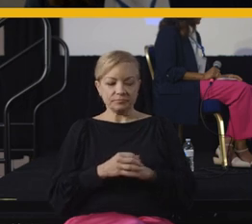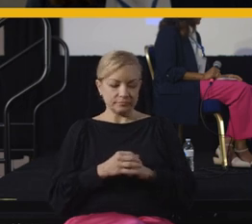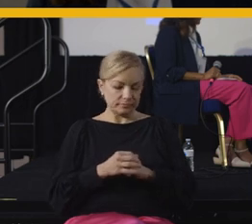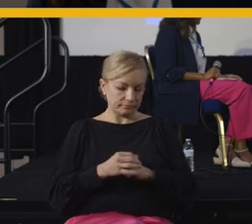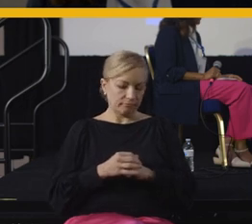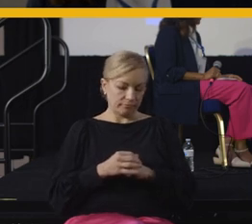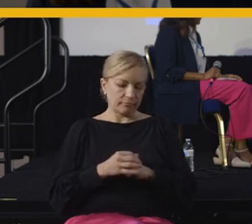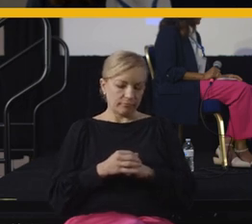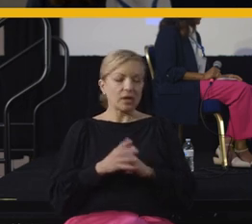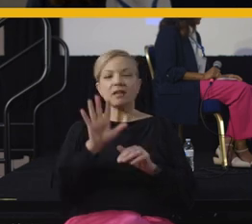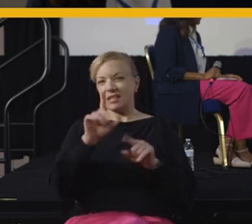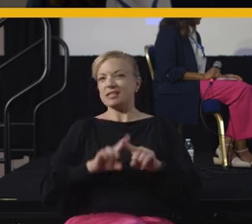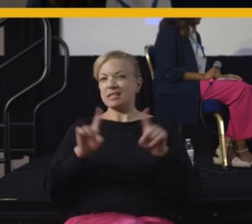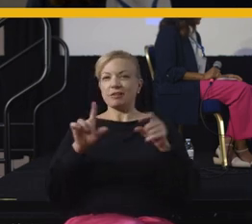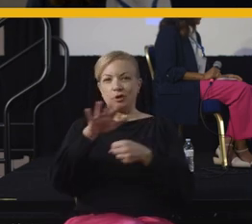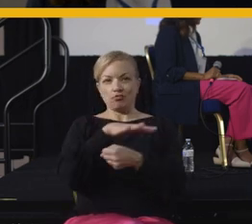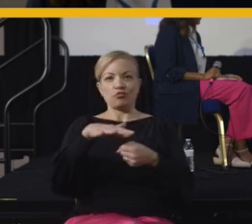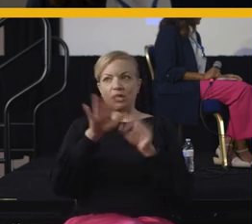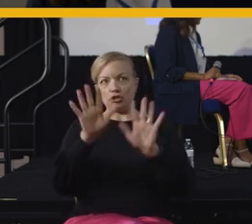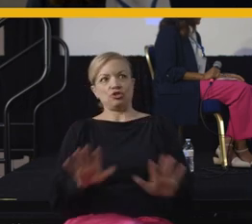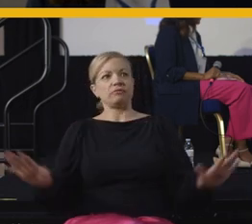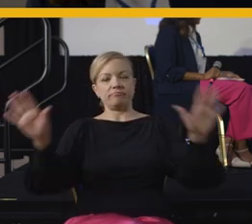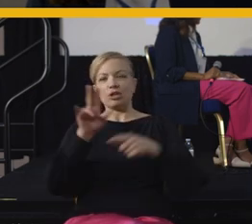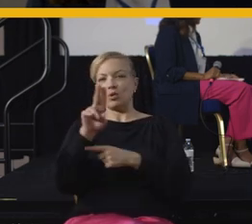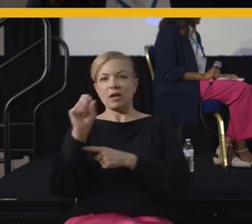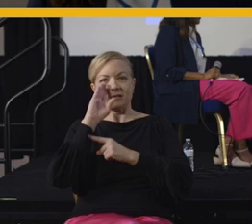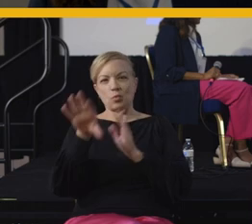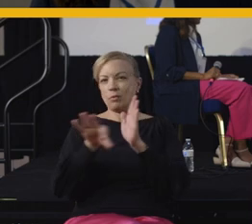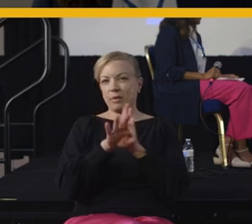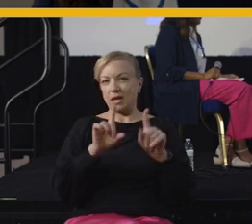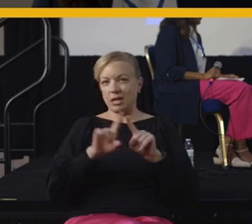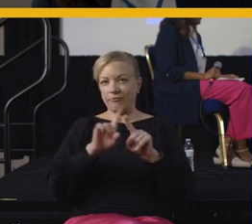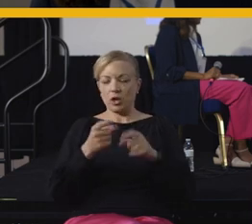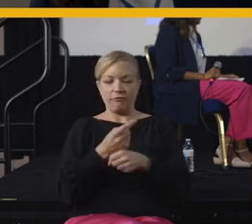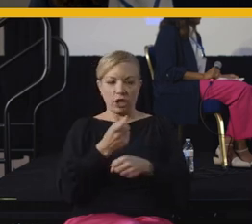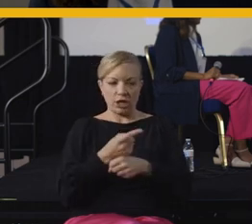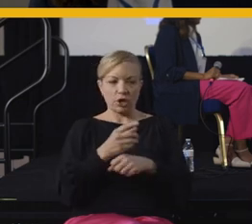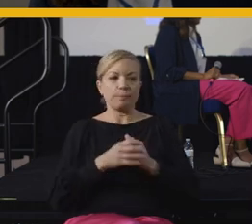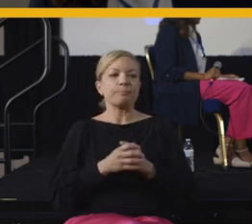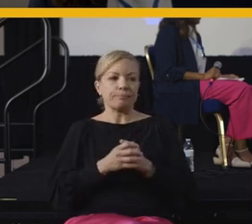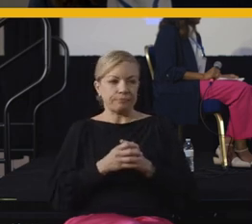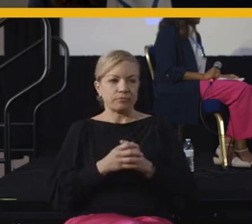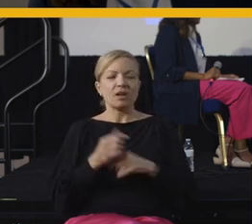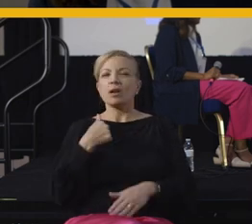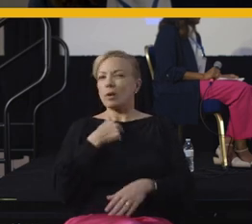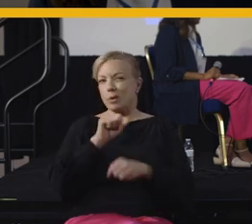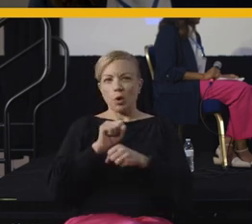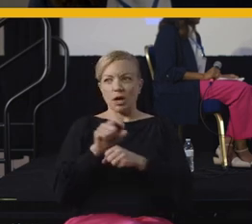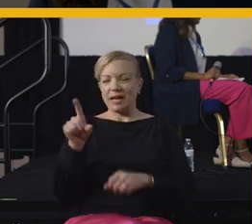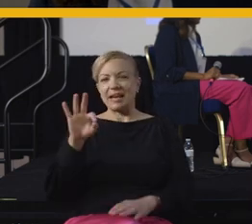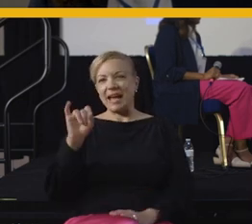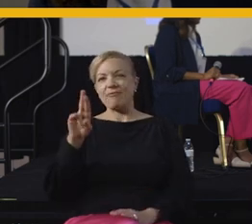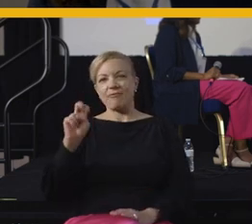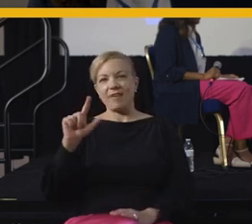it occurs in a different region of the US. The focus came from work that we've been doing at Firelight